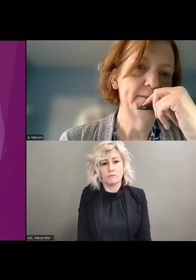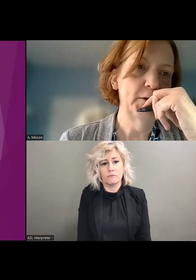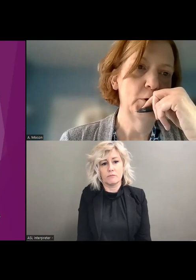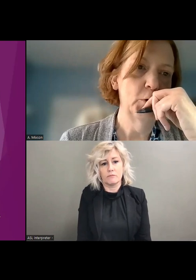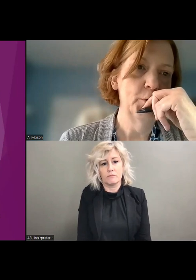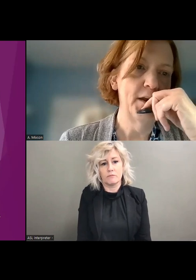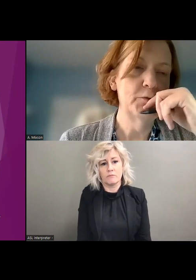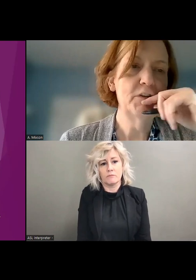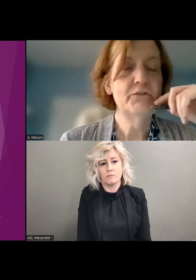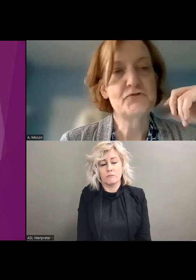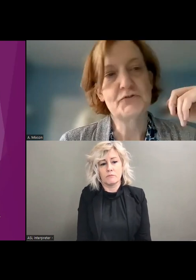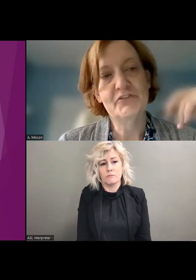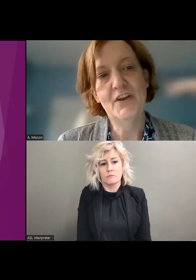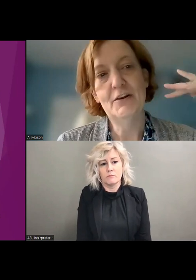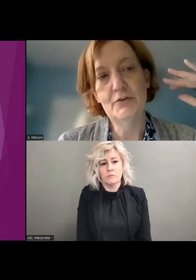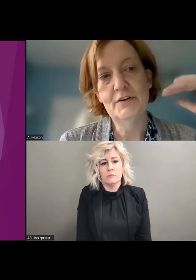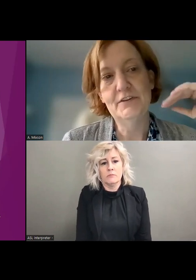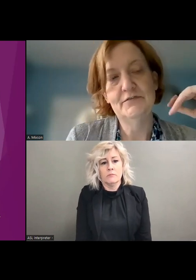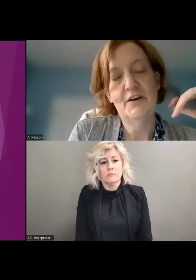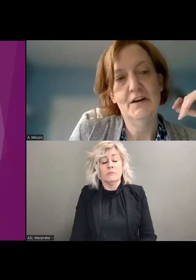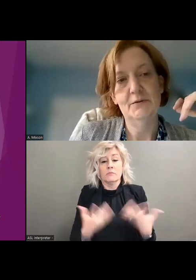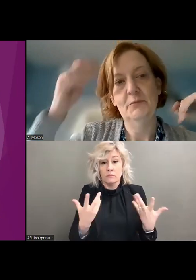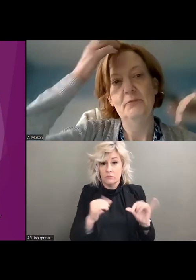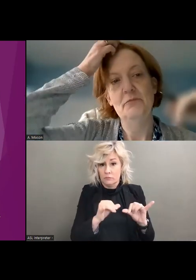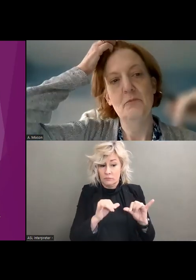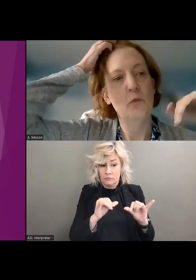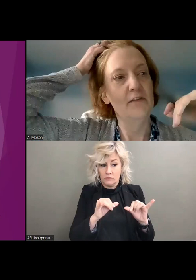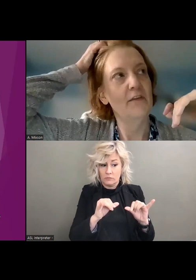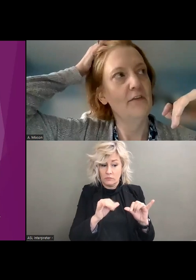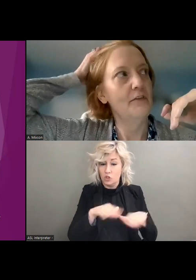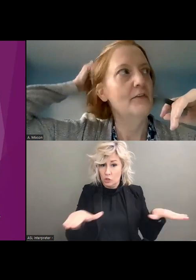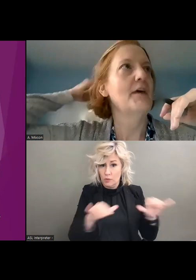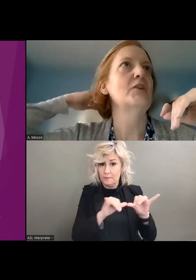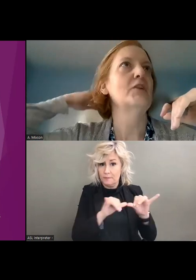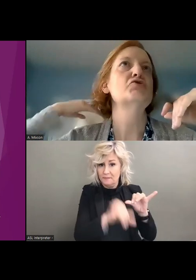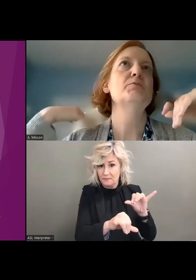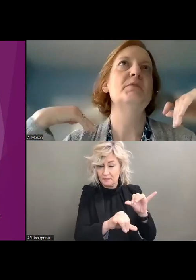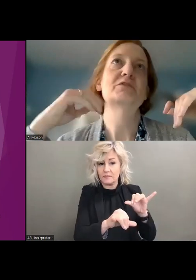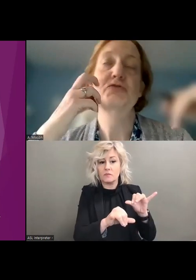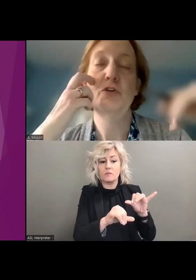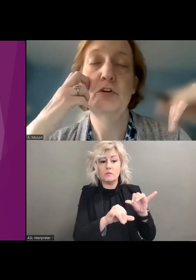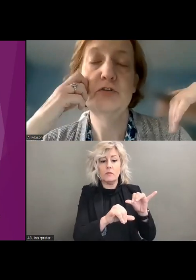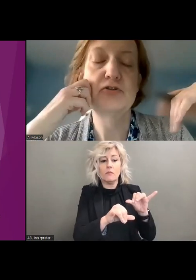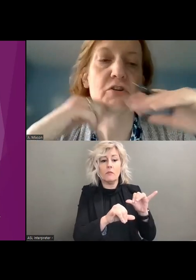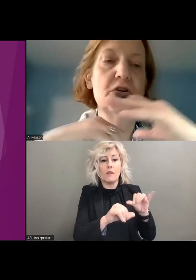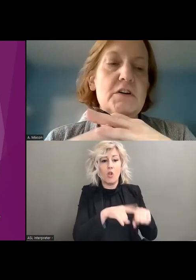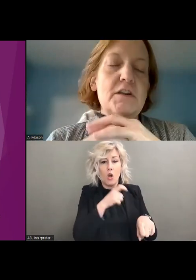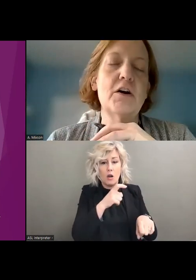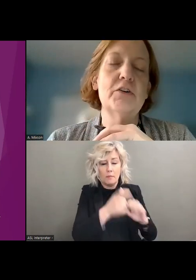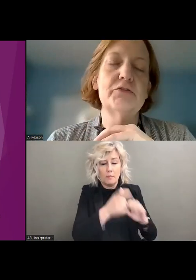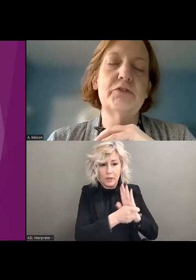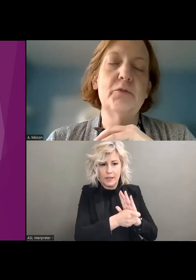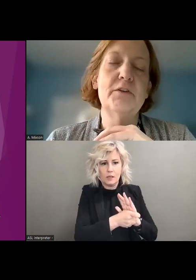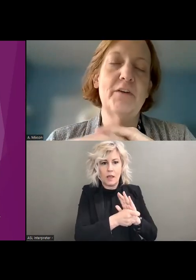And so not only do children stay long lengths of time when they should be discharged,